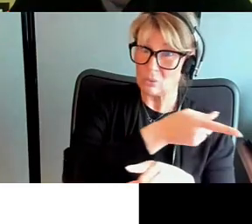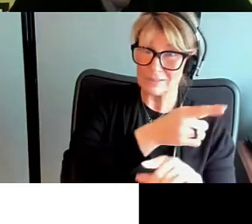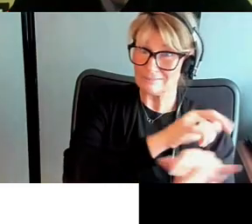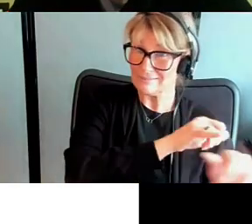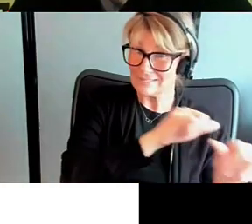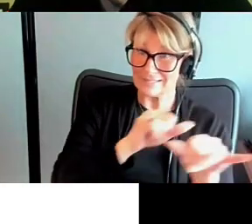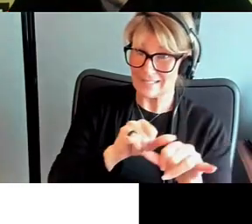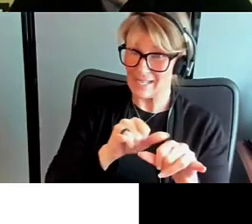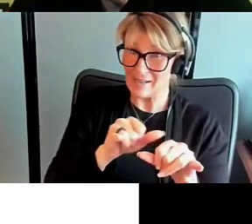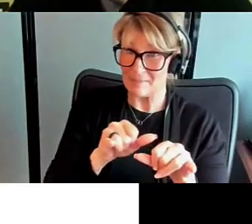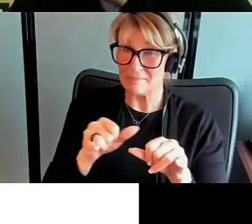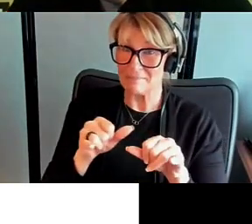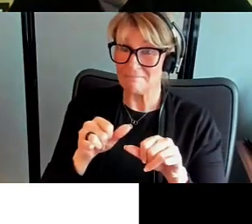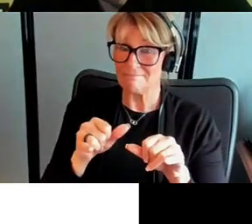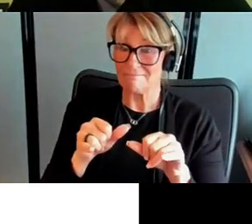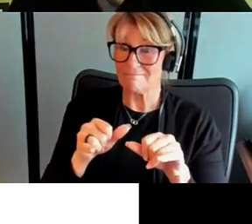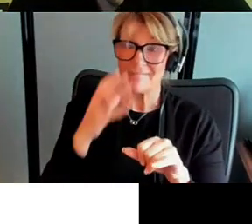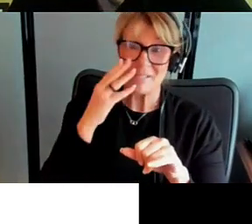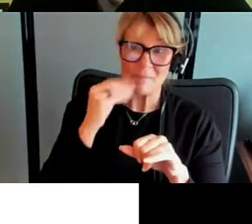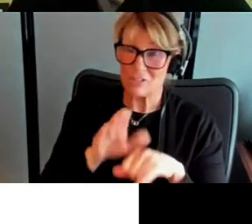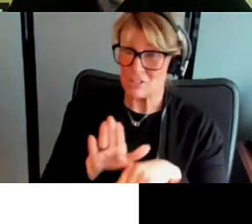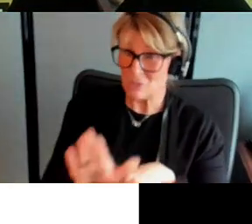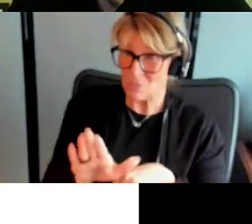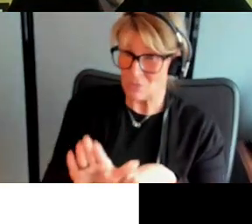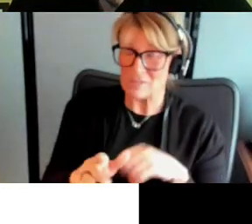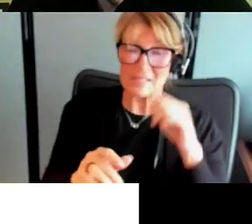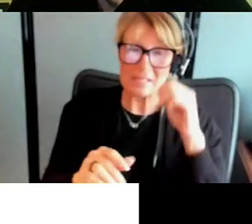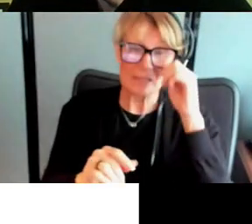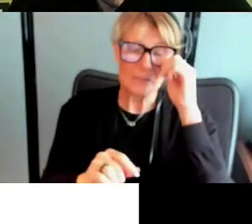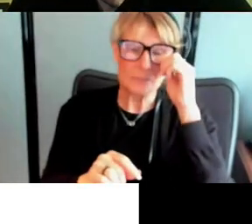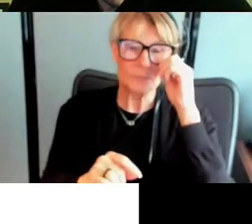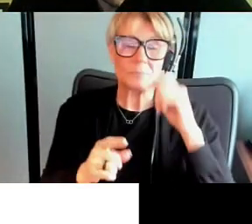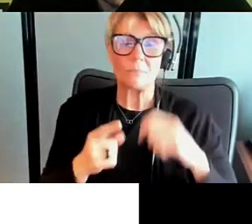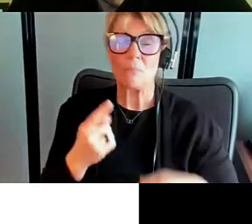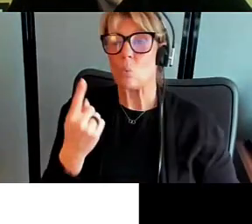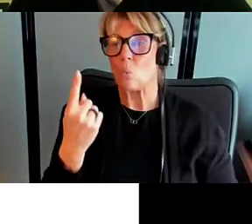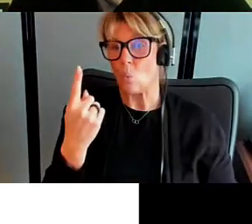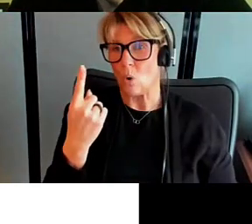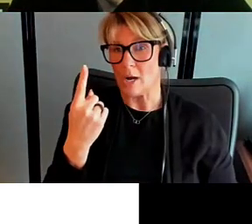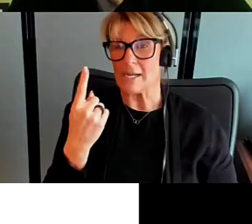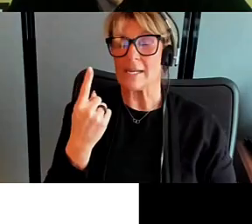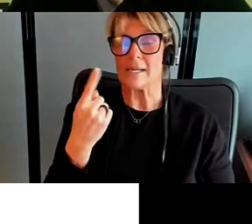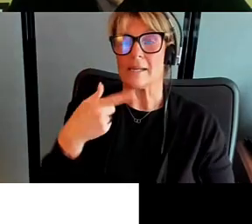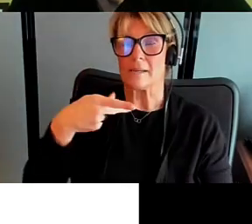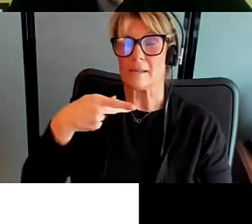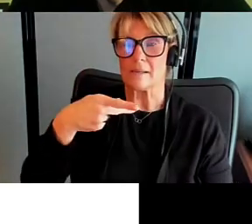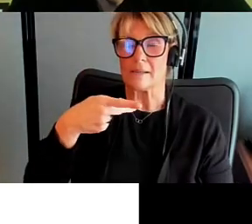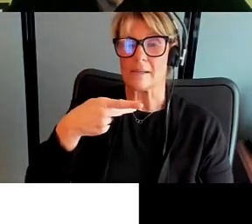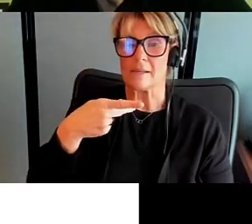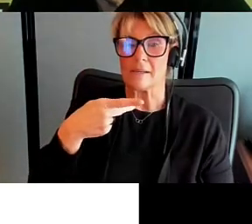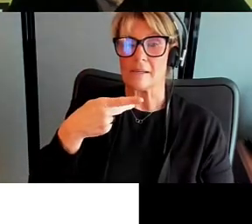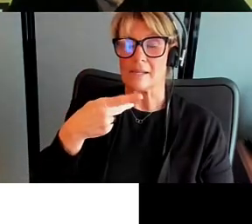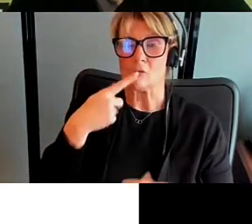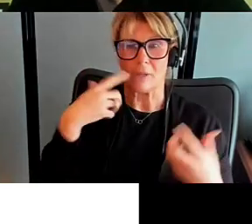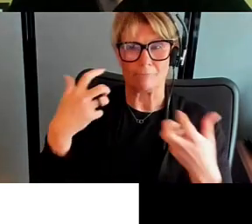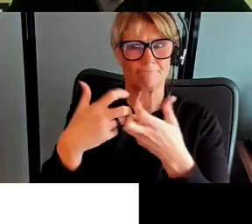is very fits that very well, Ambreen. And we interviewed 2 people from academic upgrading at the